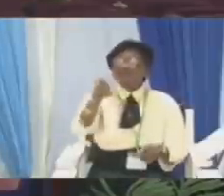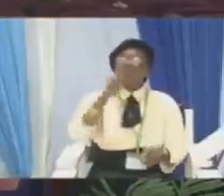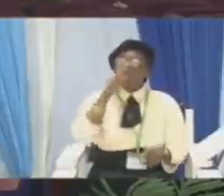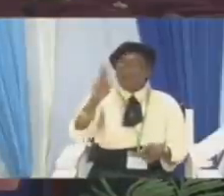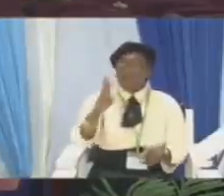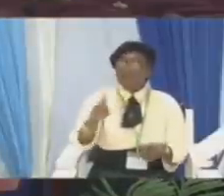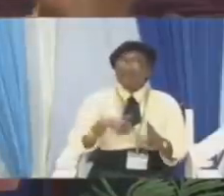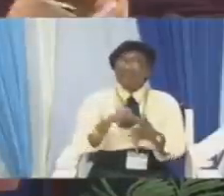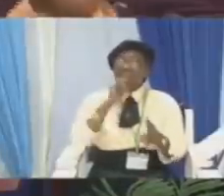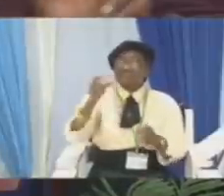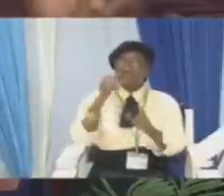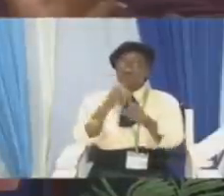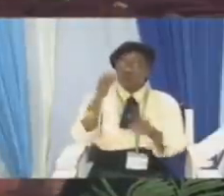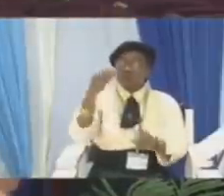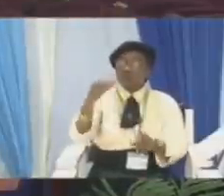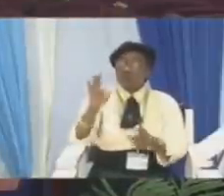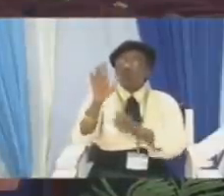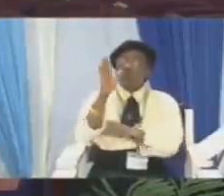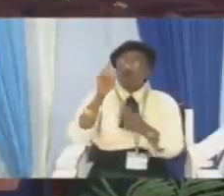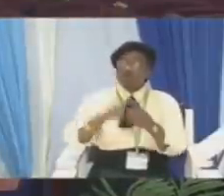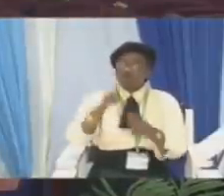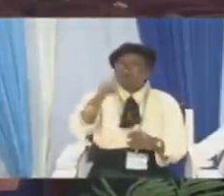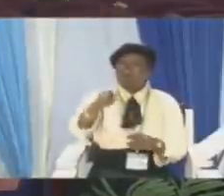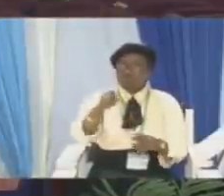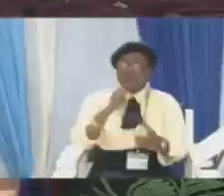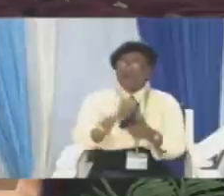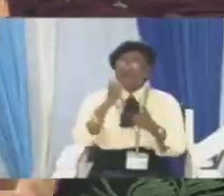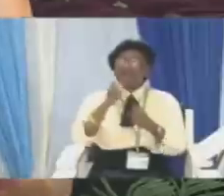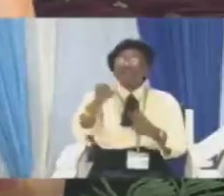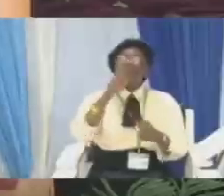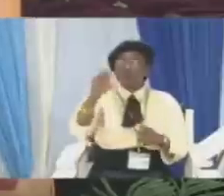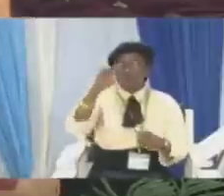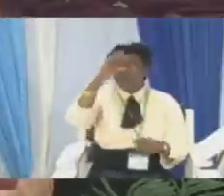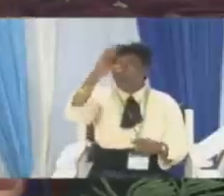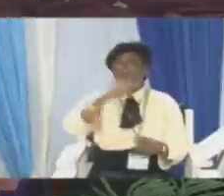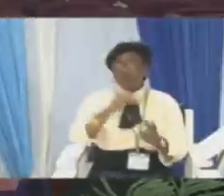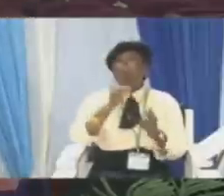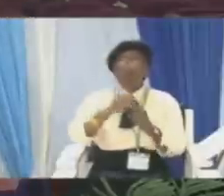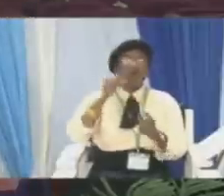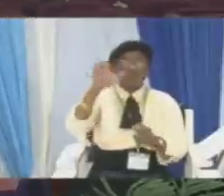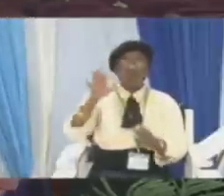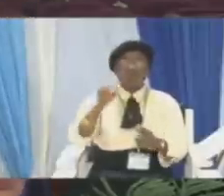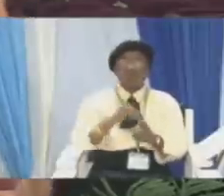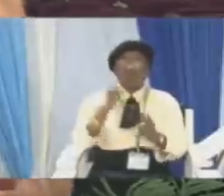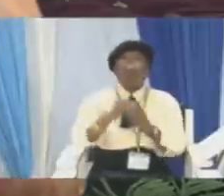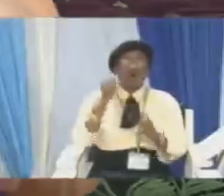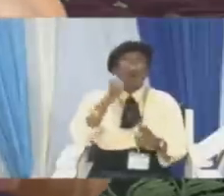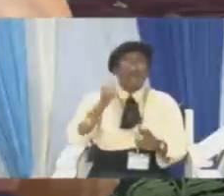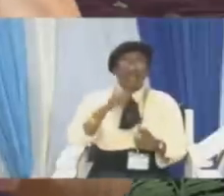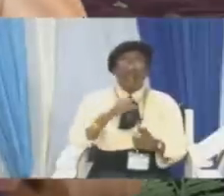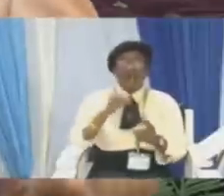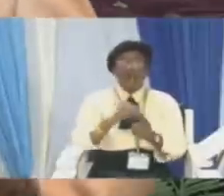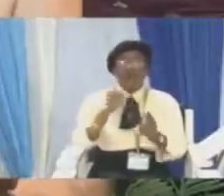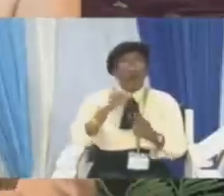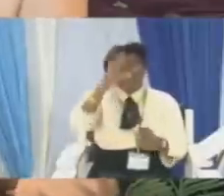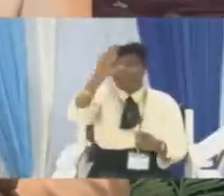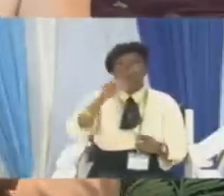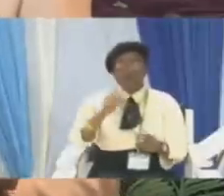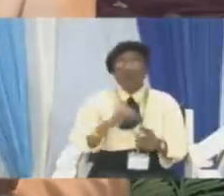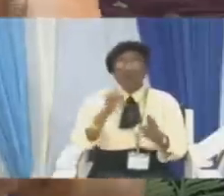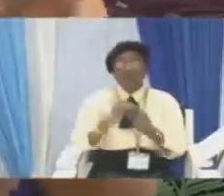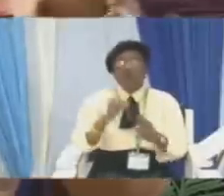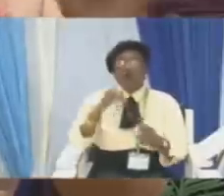God to you. Either you are a man or you are a woman. Either you are a boy or you are a girl. Either you are white or